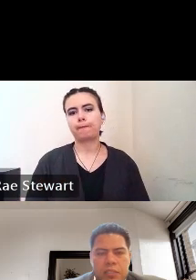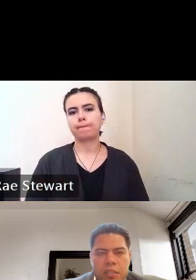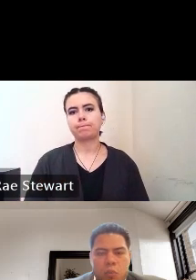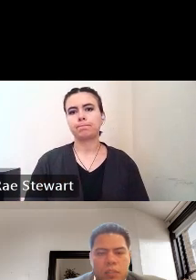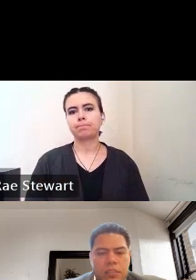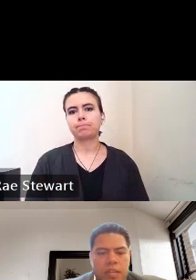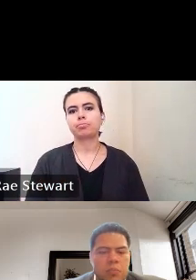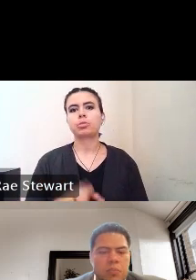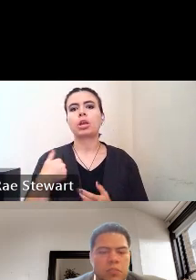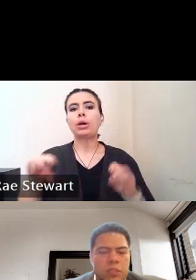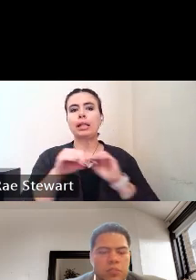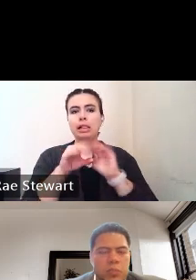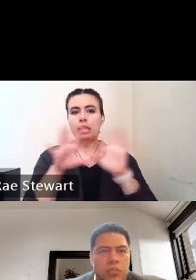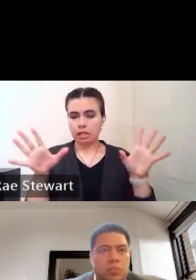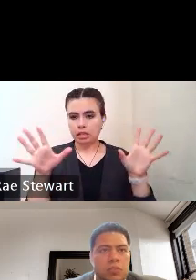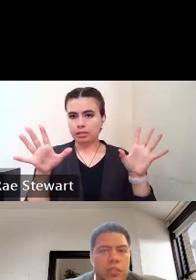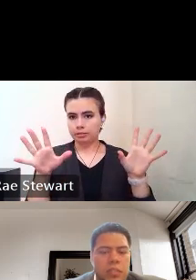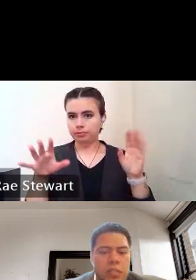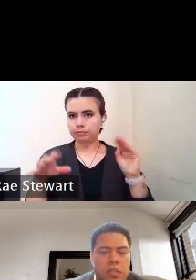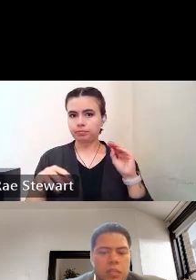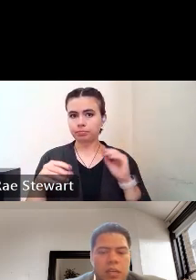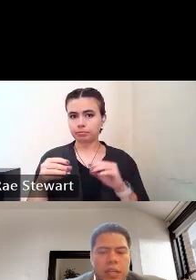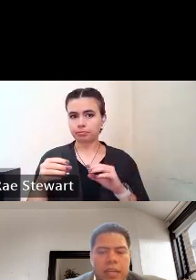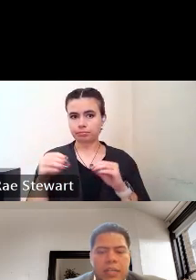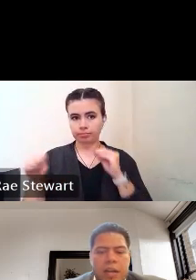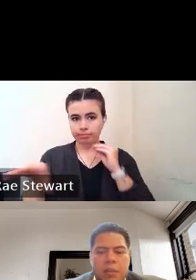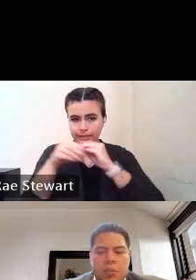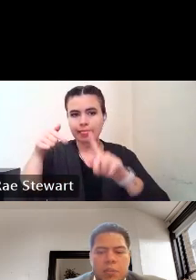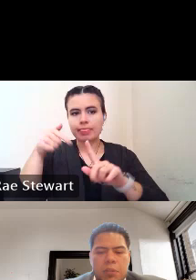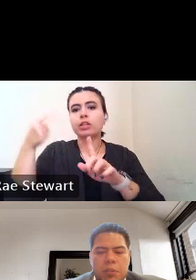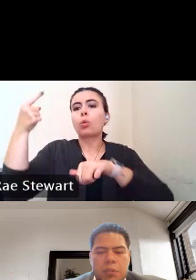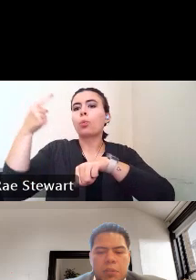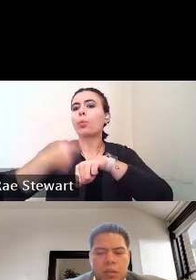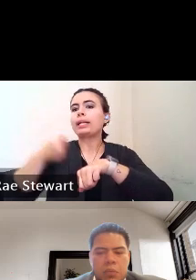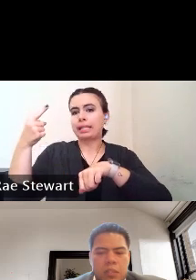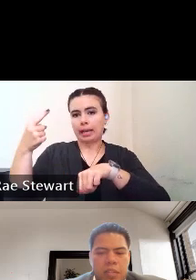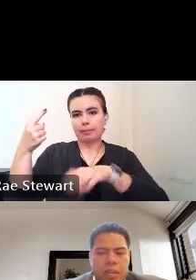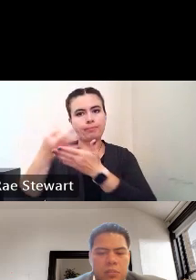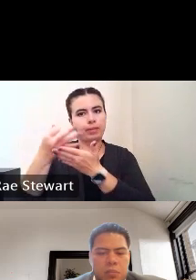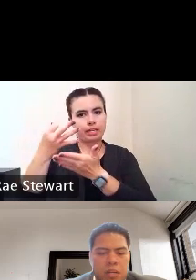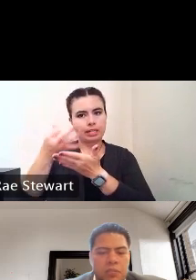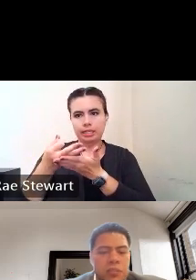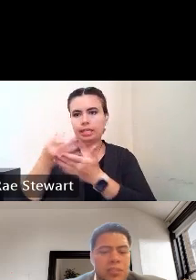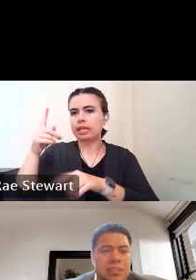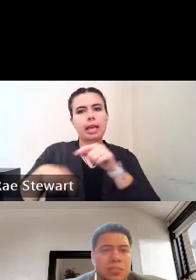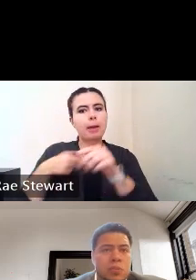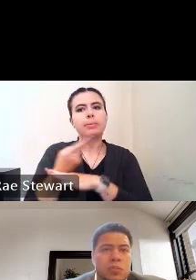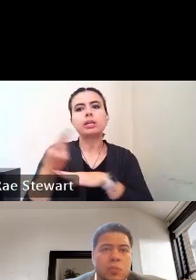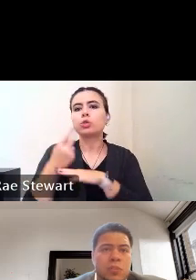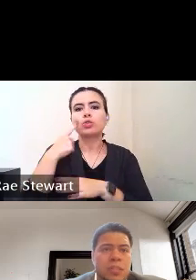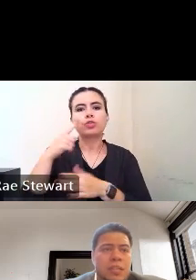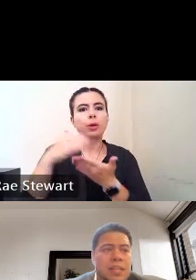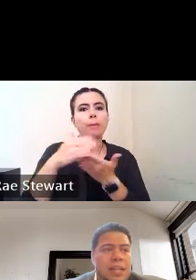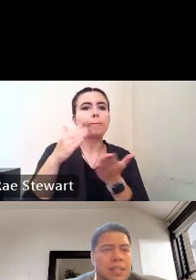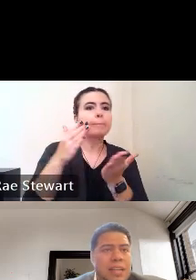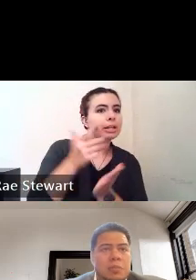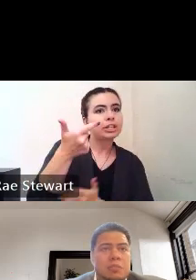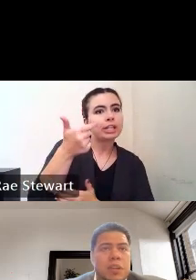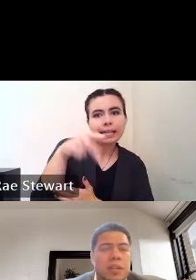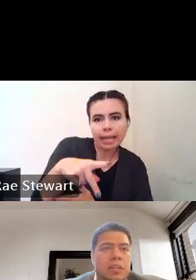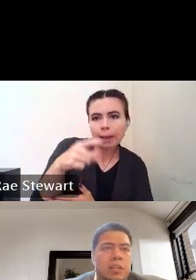this is one-time transformational funding. It cannot be used to close out budget gaps or backfill existing shortfalls.